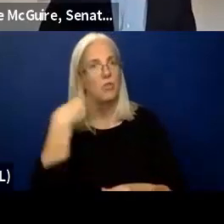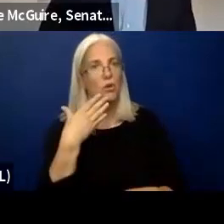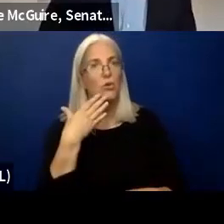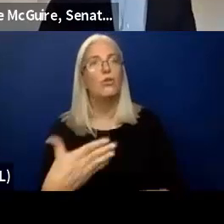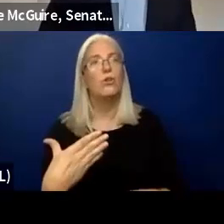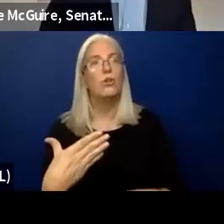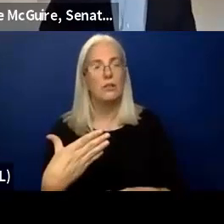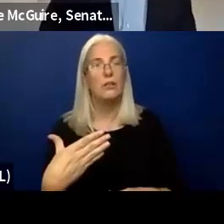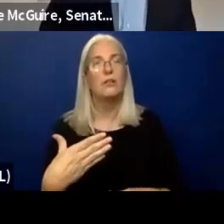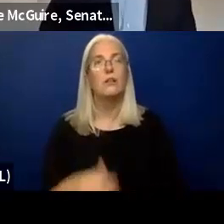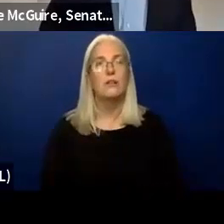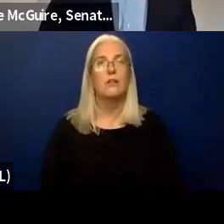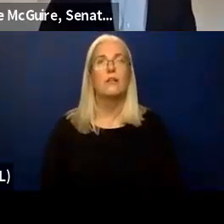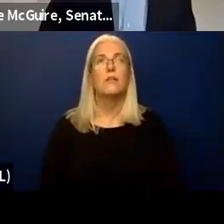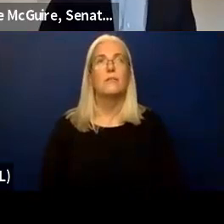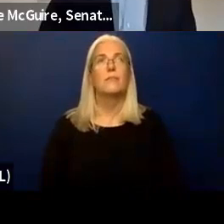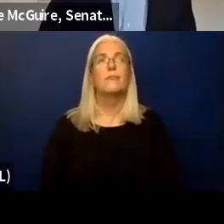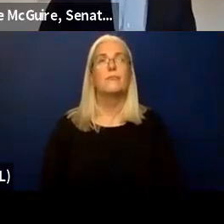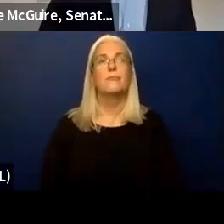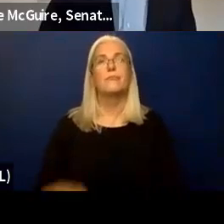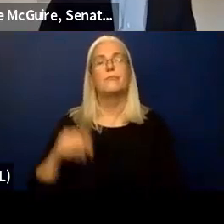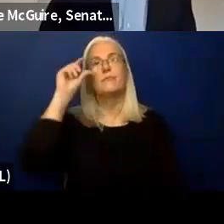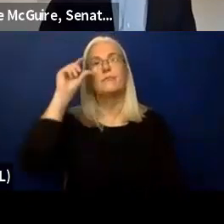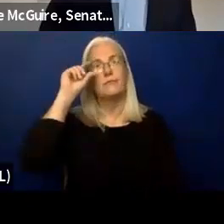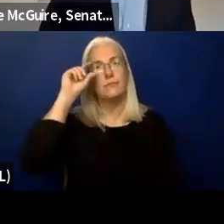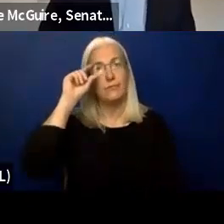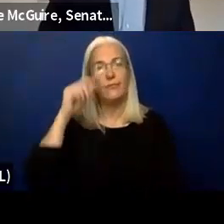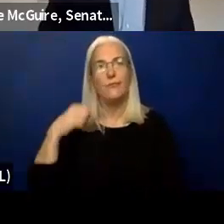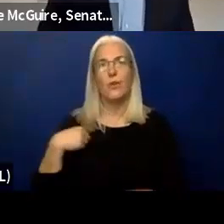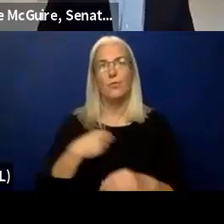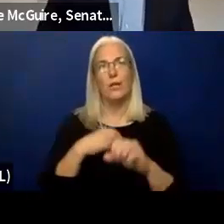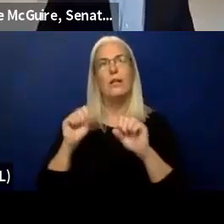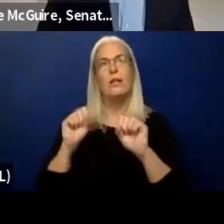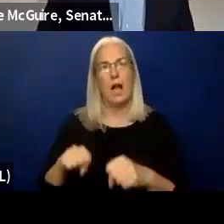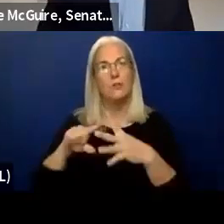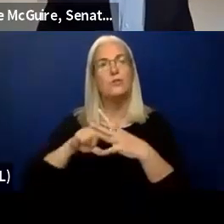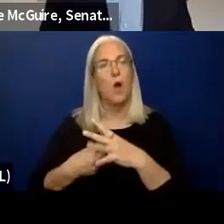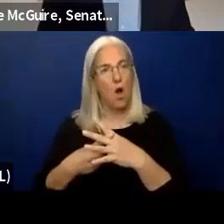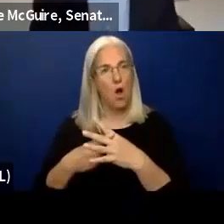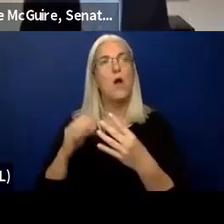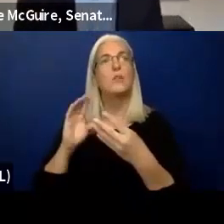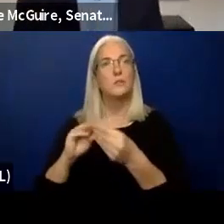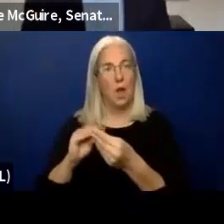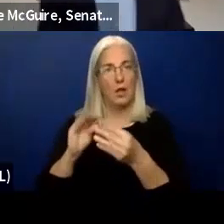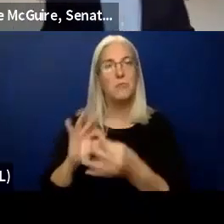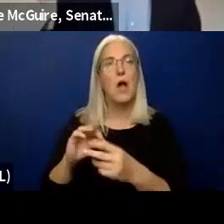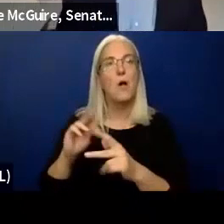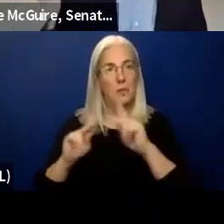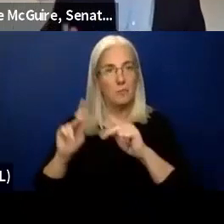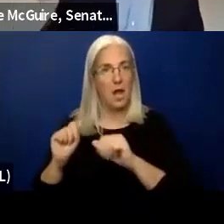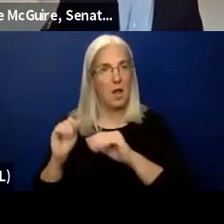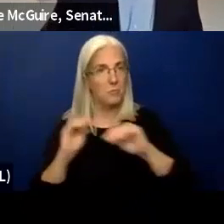the police chief will talk about repopulation, but some of that is going on right now as we speak. Annadel Park looks